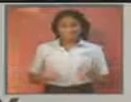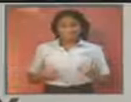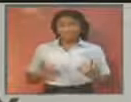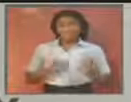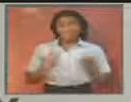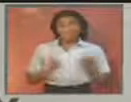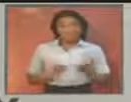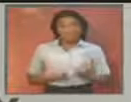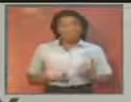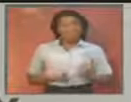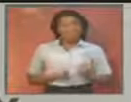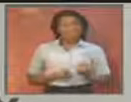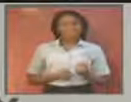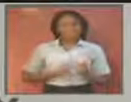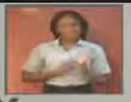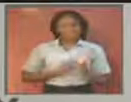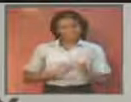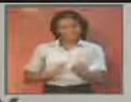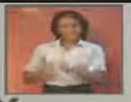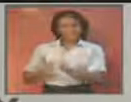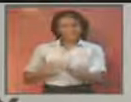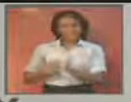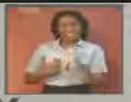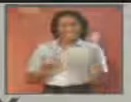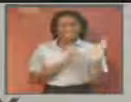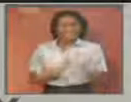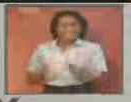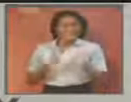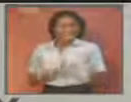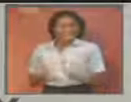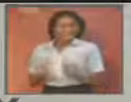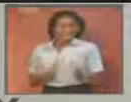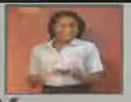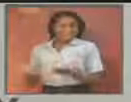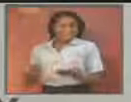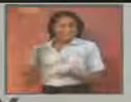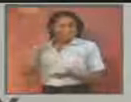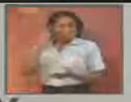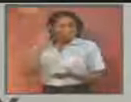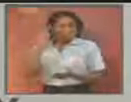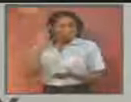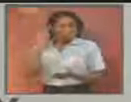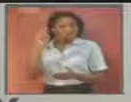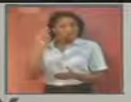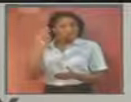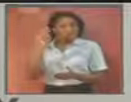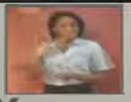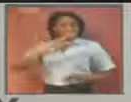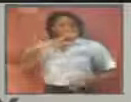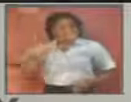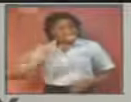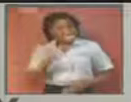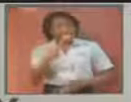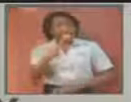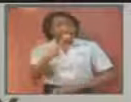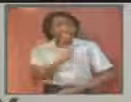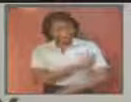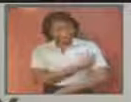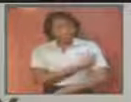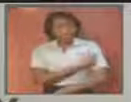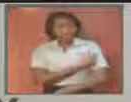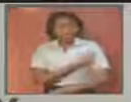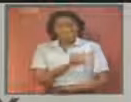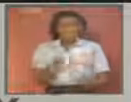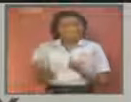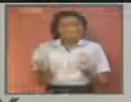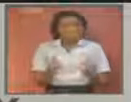to indicate our plans and outline our activities for dealing with the second dose rollout.